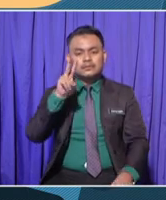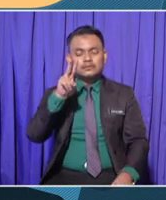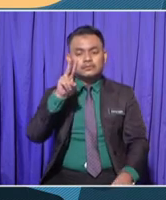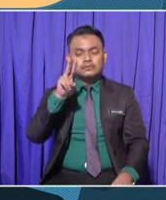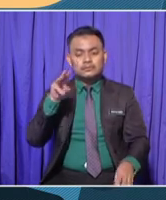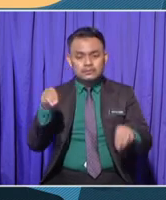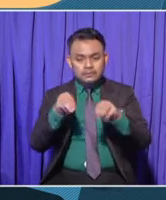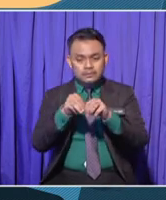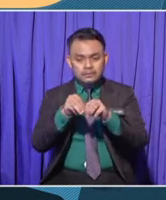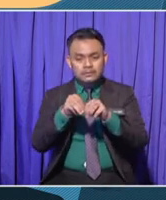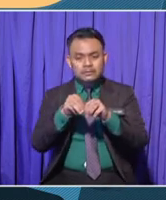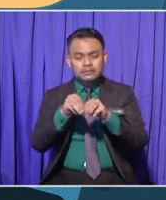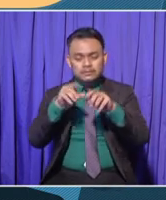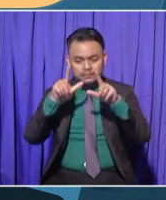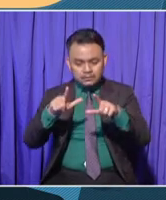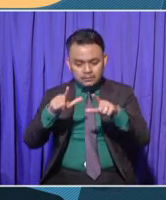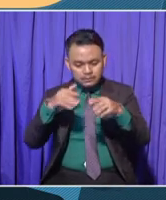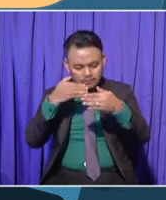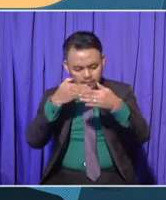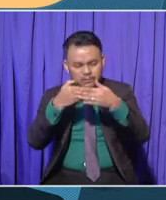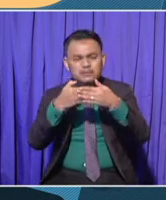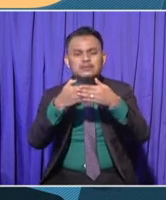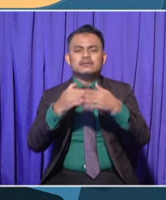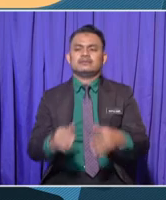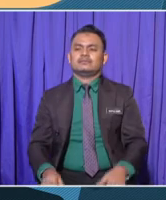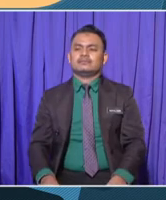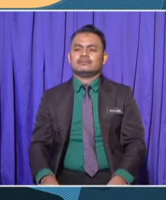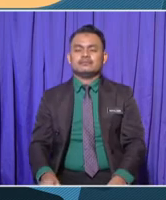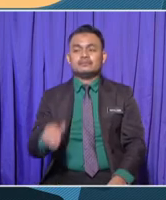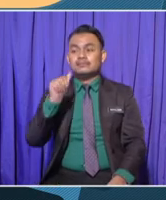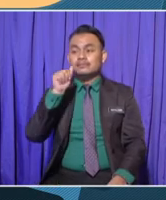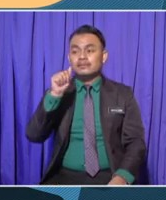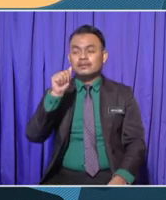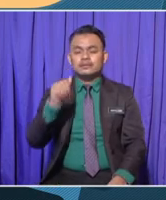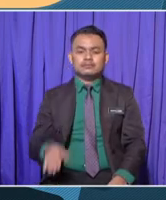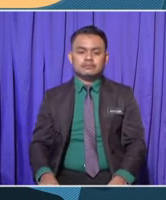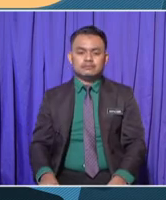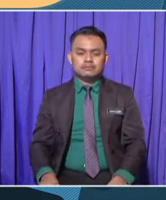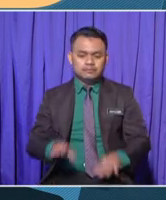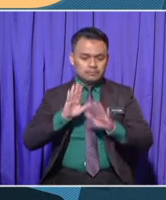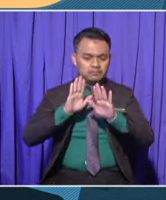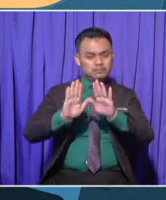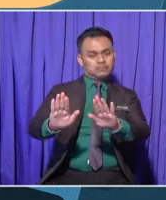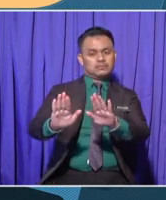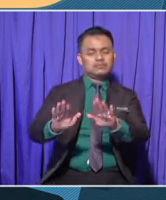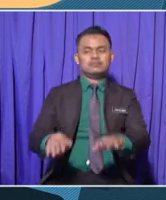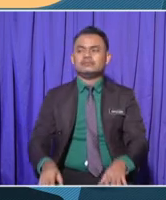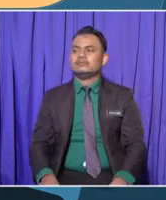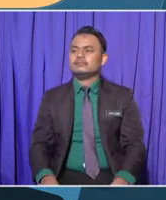close together? A. it will repel each